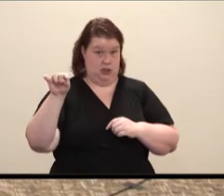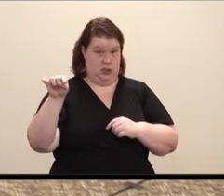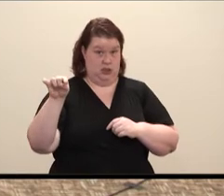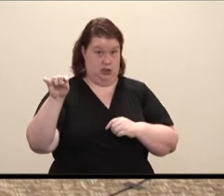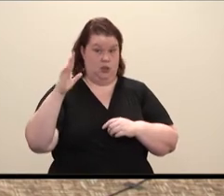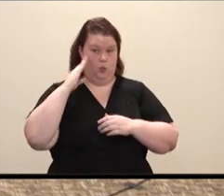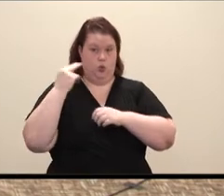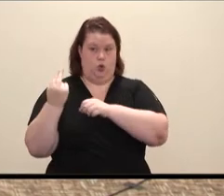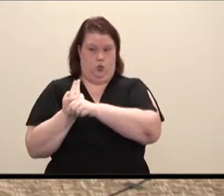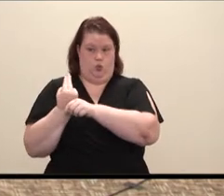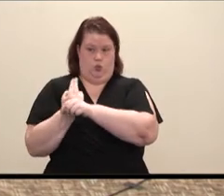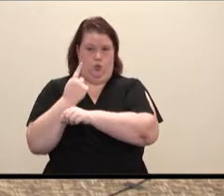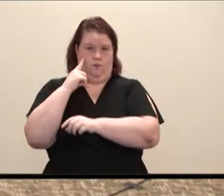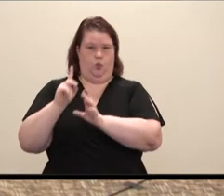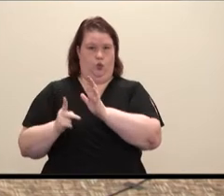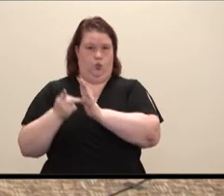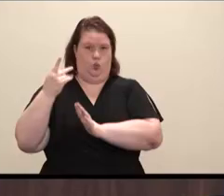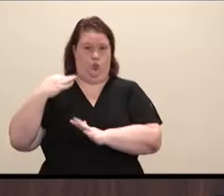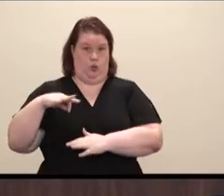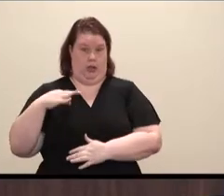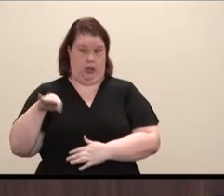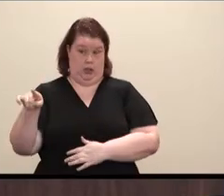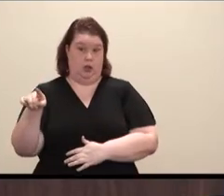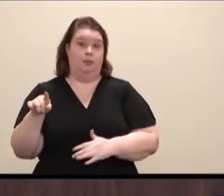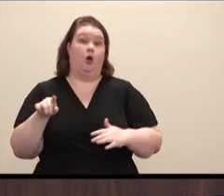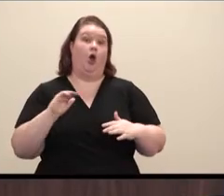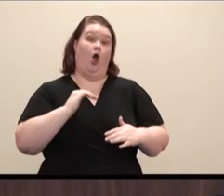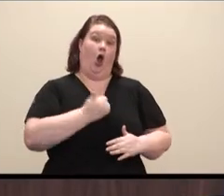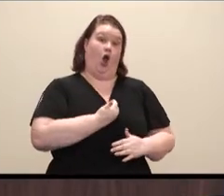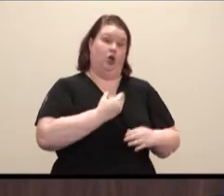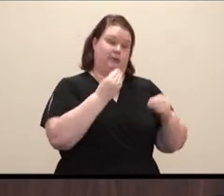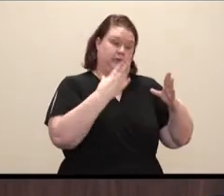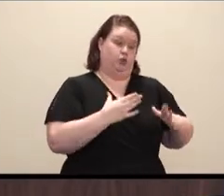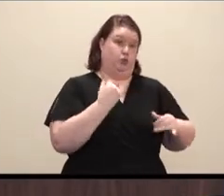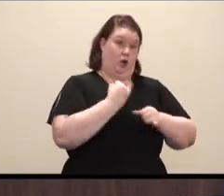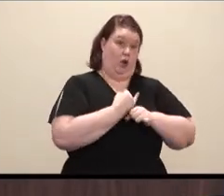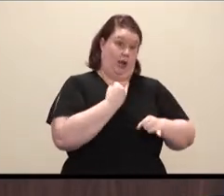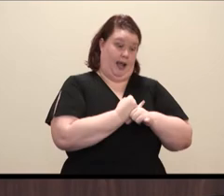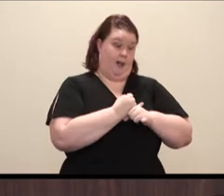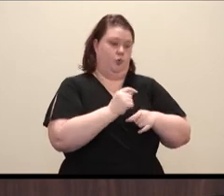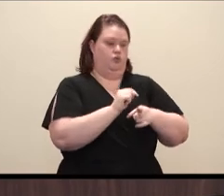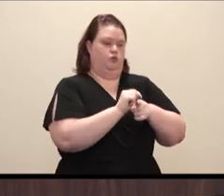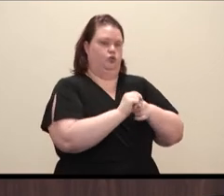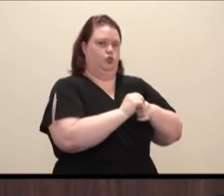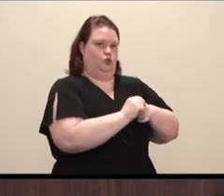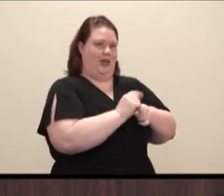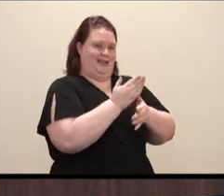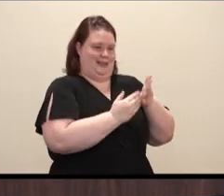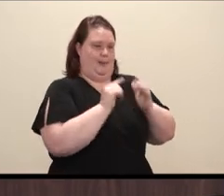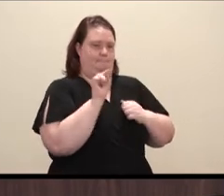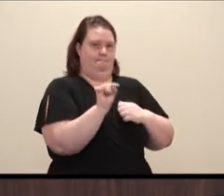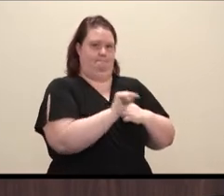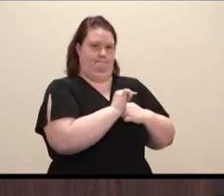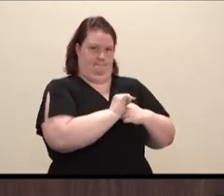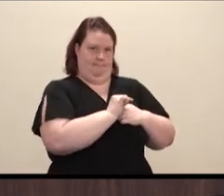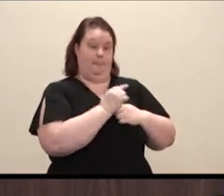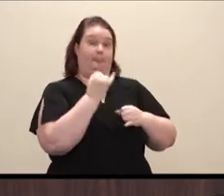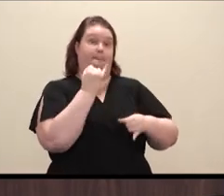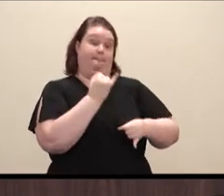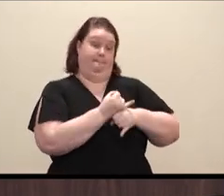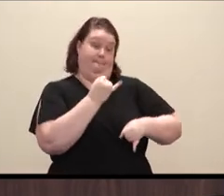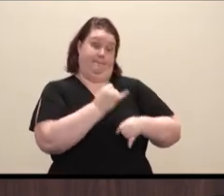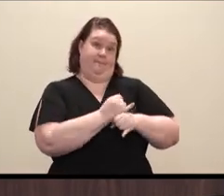dual credit. But what we'll do is we'll do some training of our teachers on campus to make sure that what they're doing on those